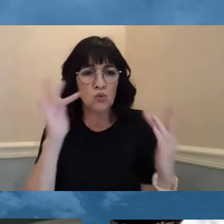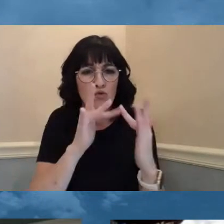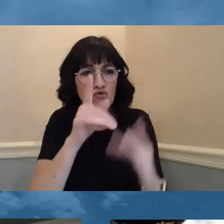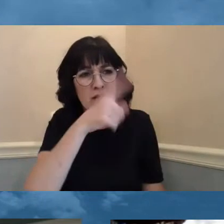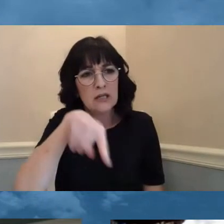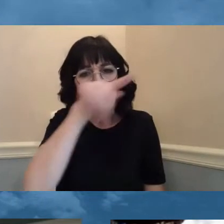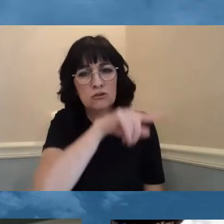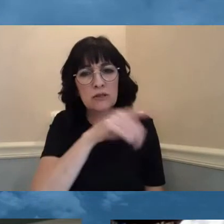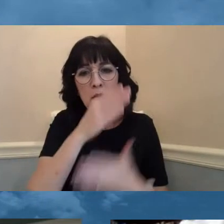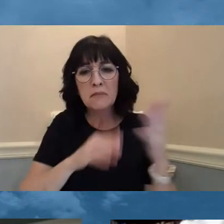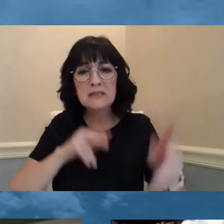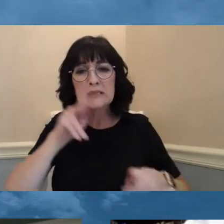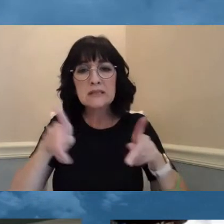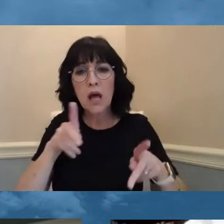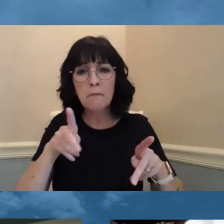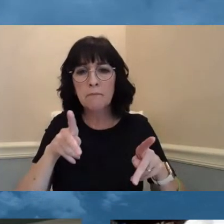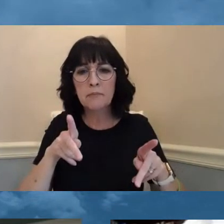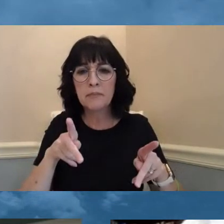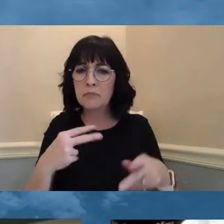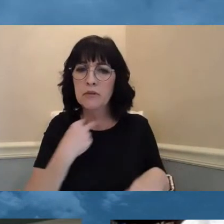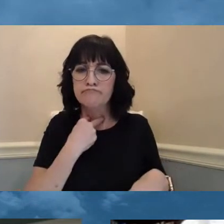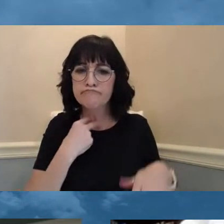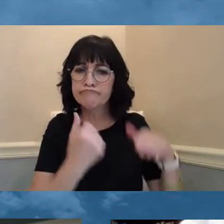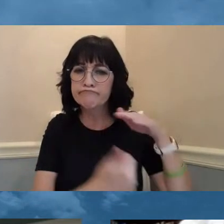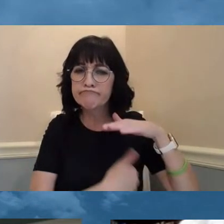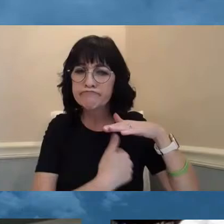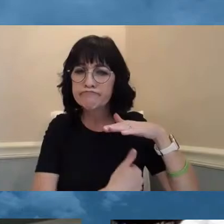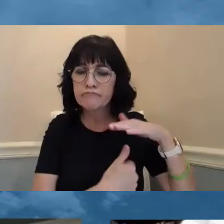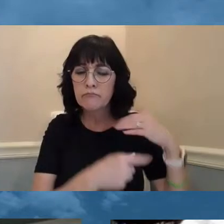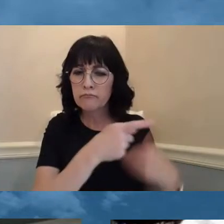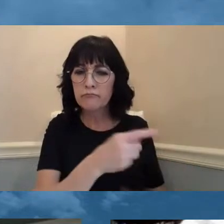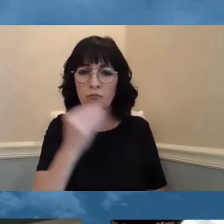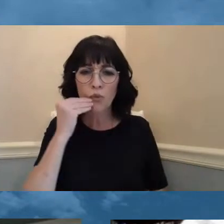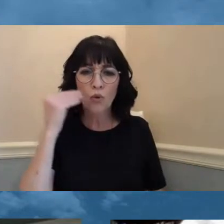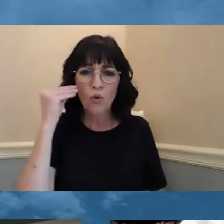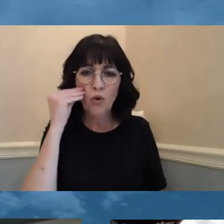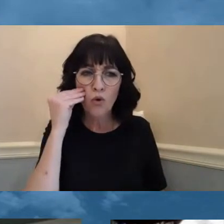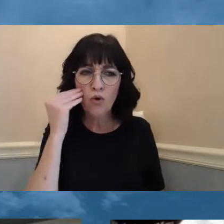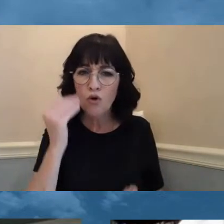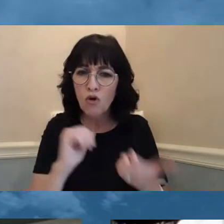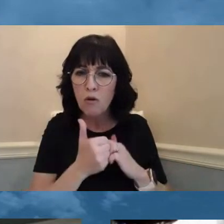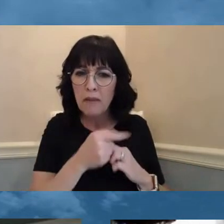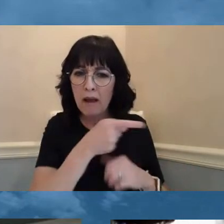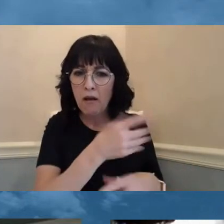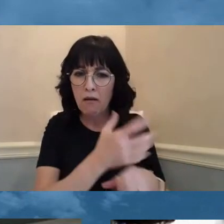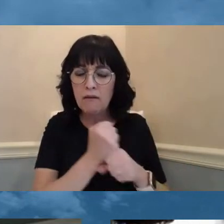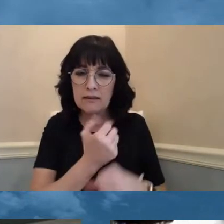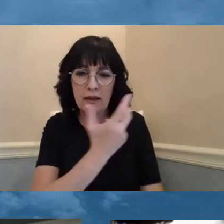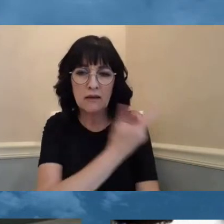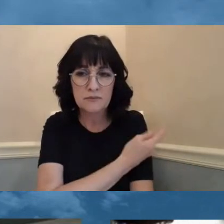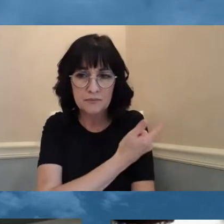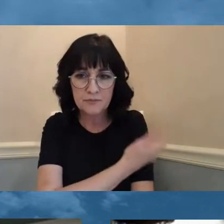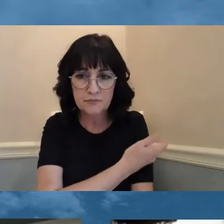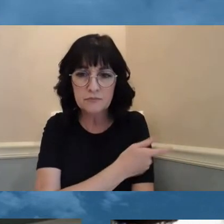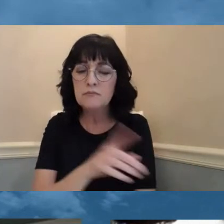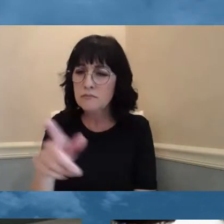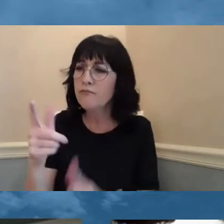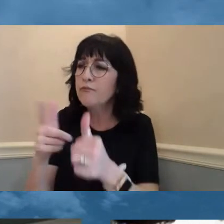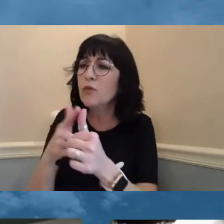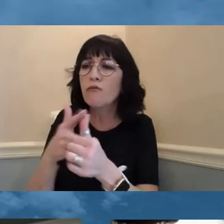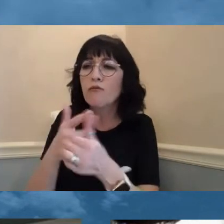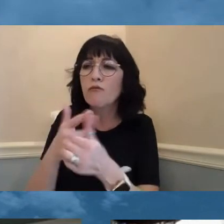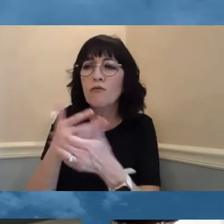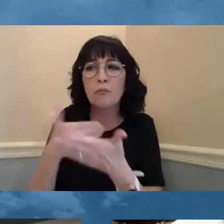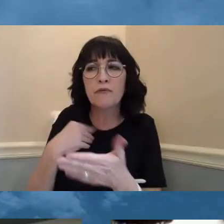vaccine? Well, first of all, before I turn it over to Dr. Rattay and Dr. Tam, one of the reasons Dr. Tam is here is the partnership that he's provided